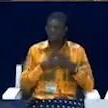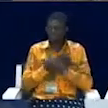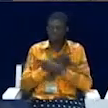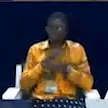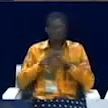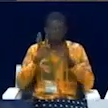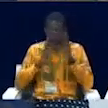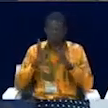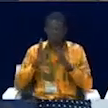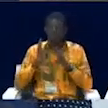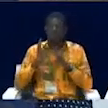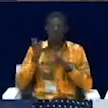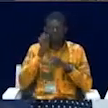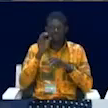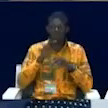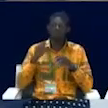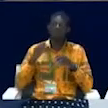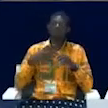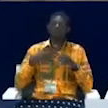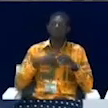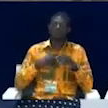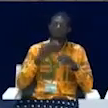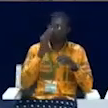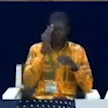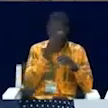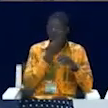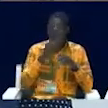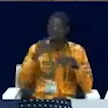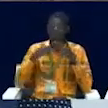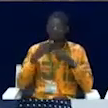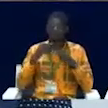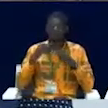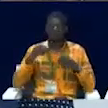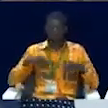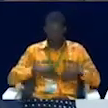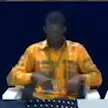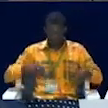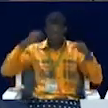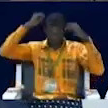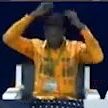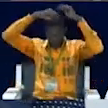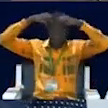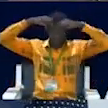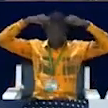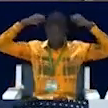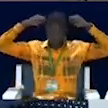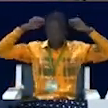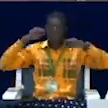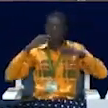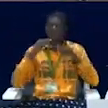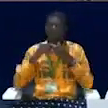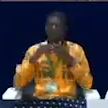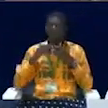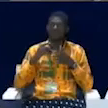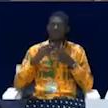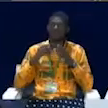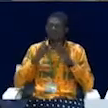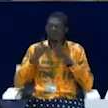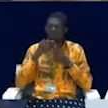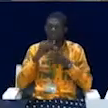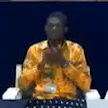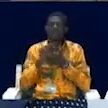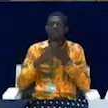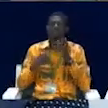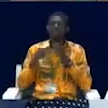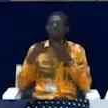worry. She used the mantle again, tied it on her head. And the doctor was saying, what is all this? As